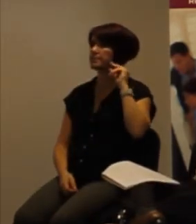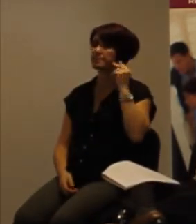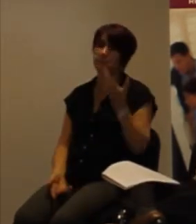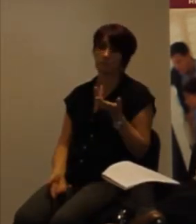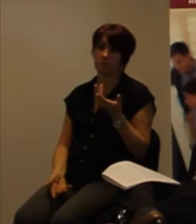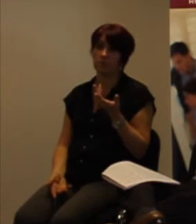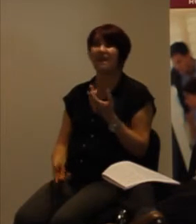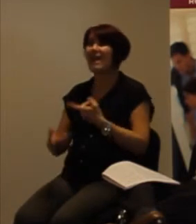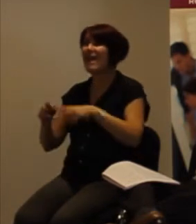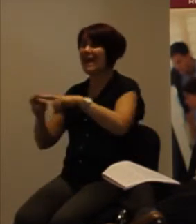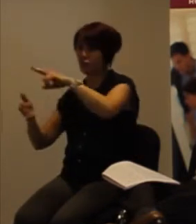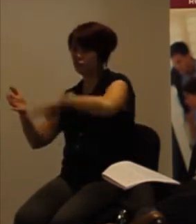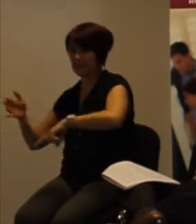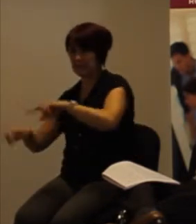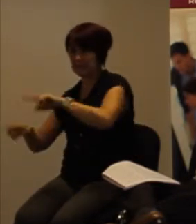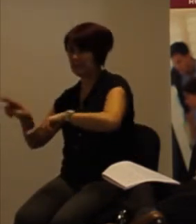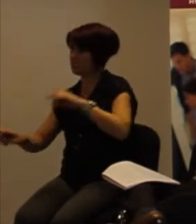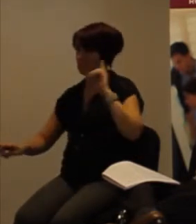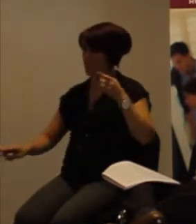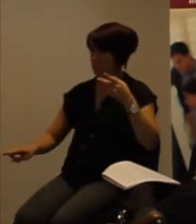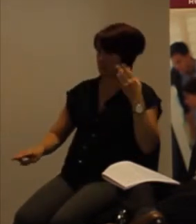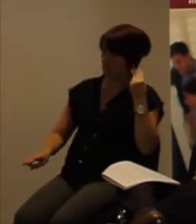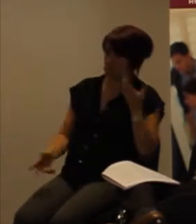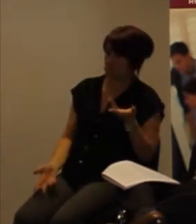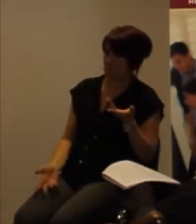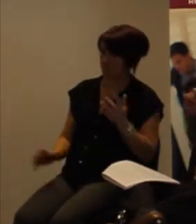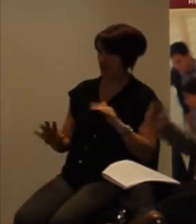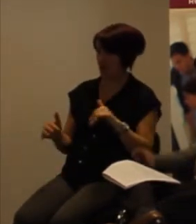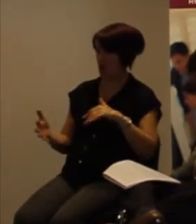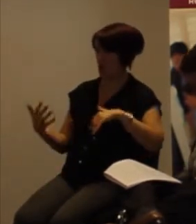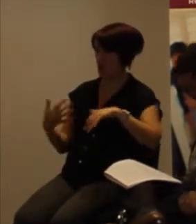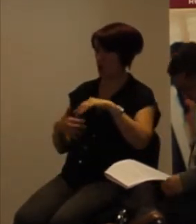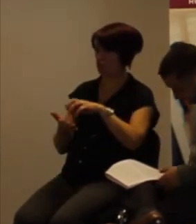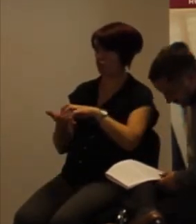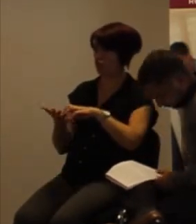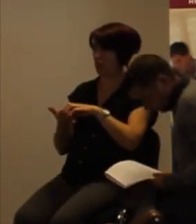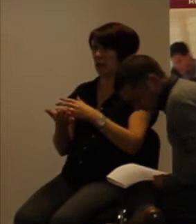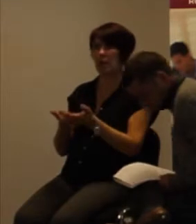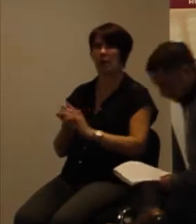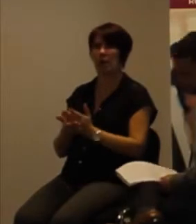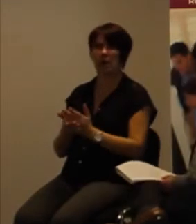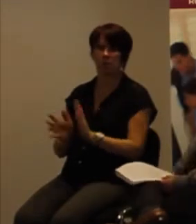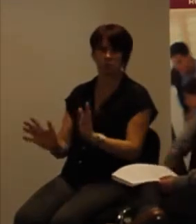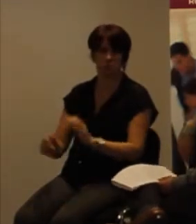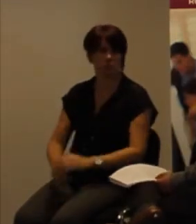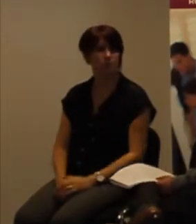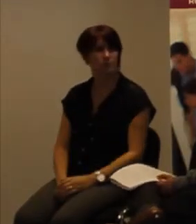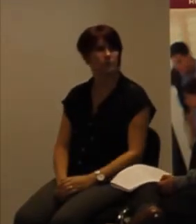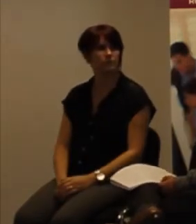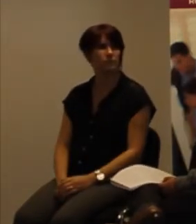being assessed. I'm not sure how that, if we're using Braille, obviously that's another situation,